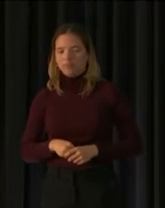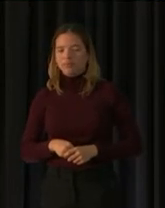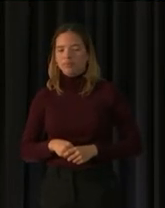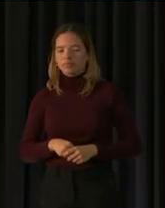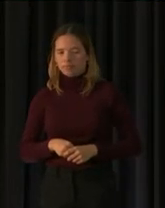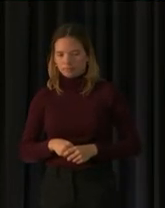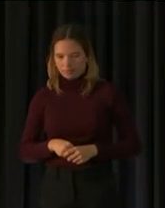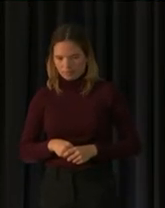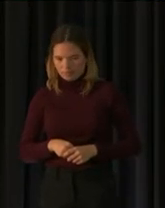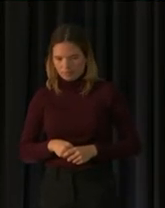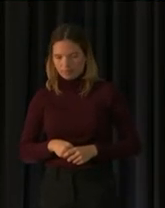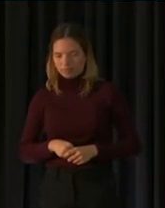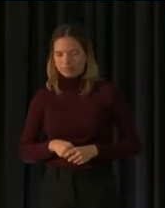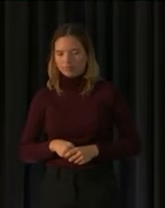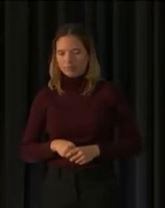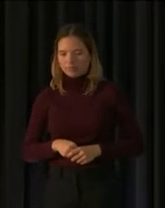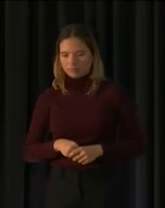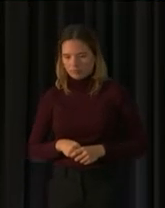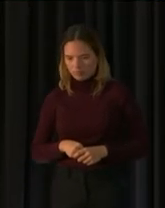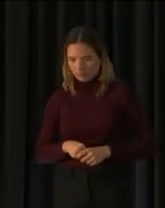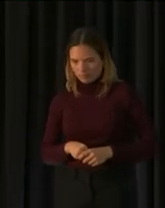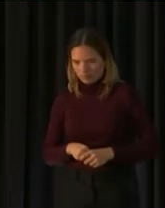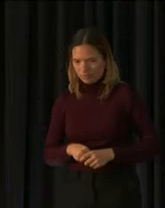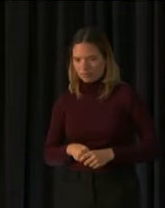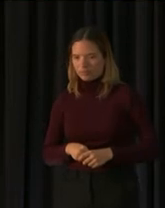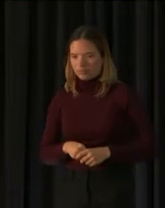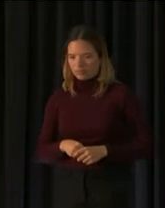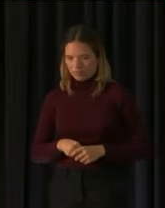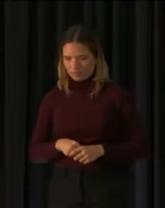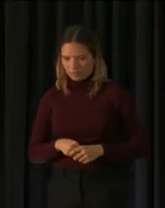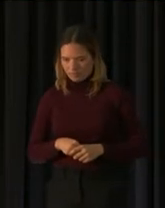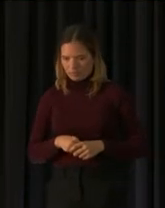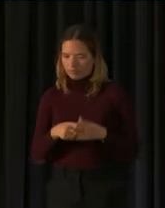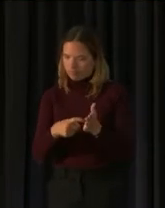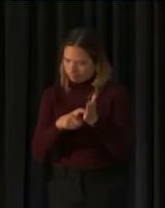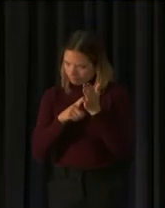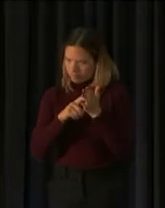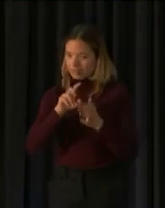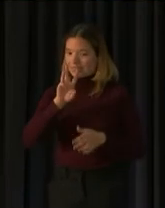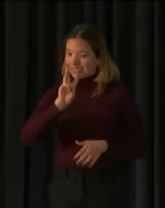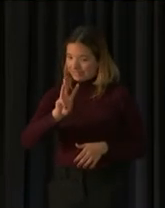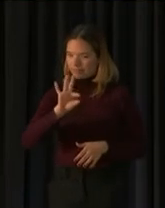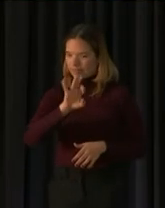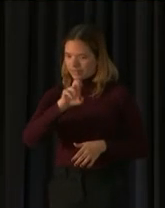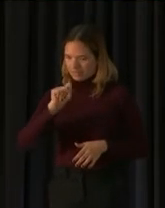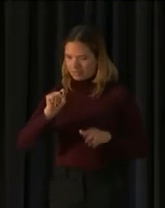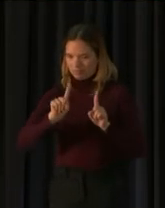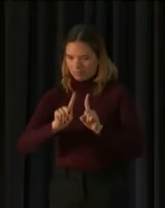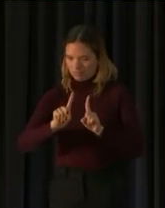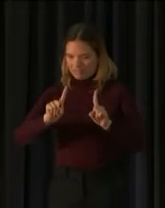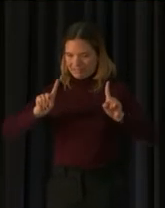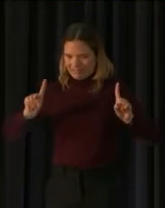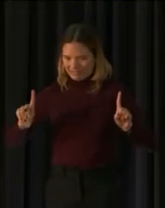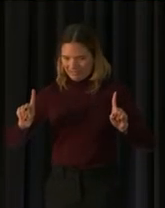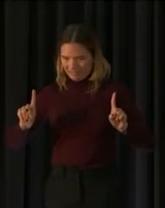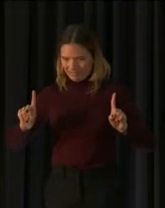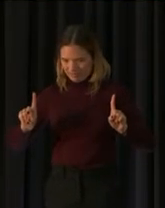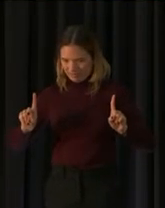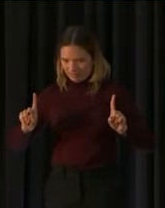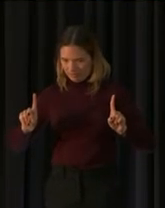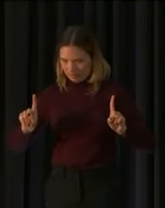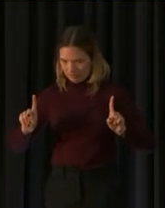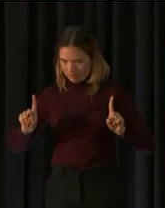apart, and students are head to toe. Mats or cots will be labeled with each student's name and wiped down after every